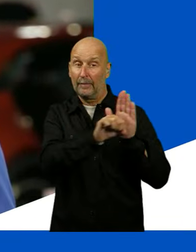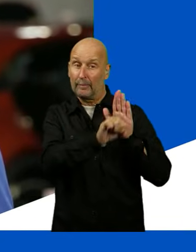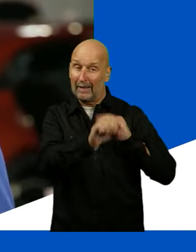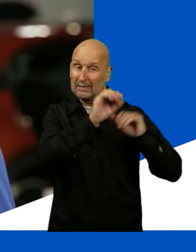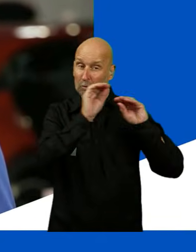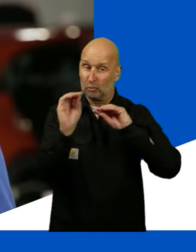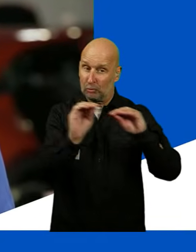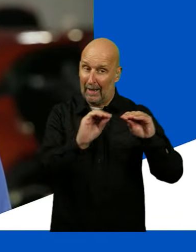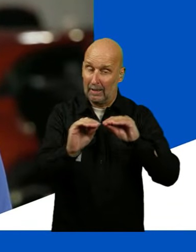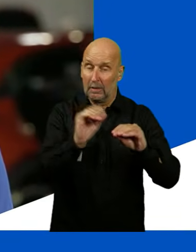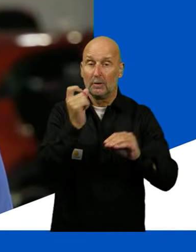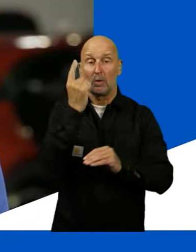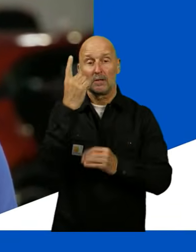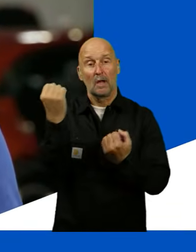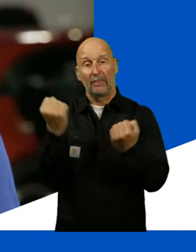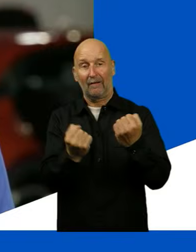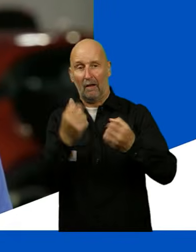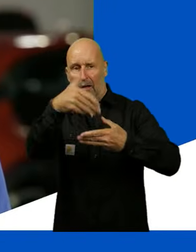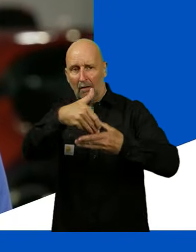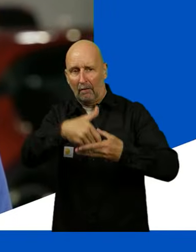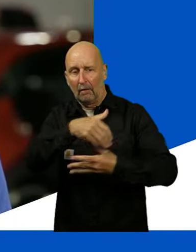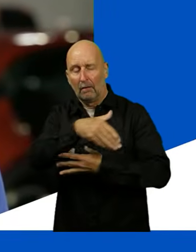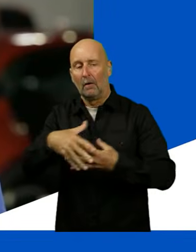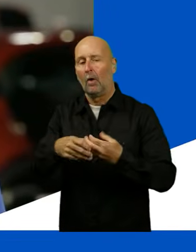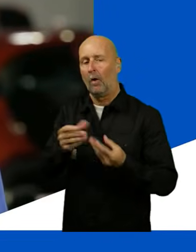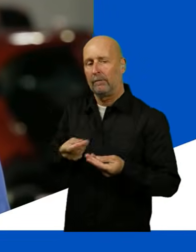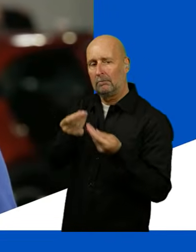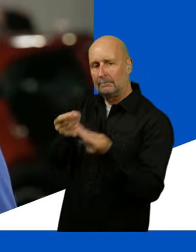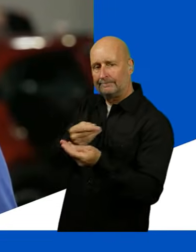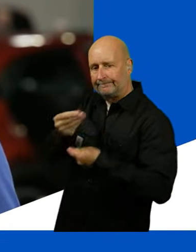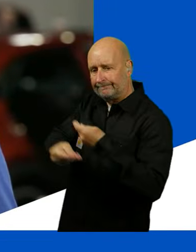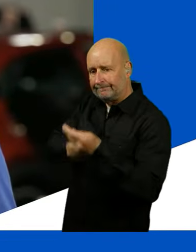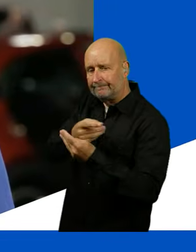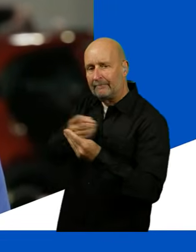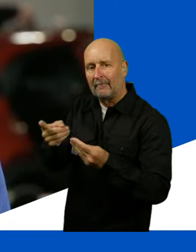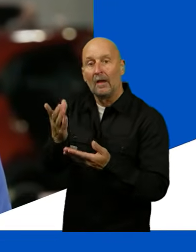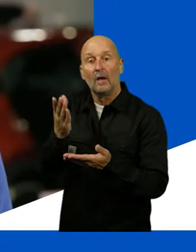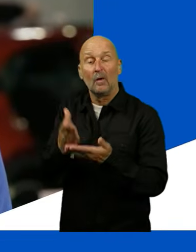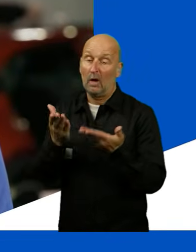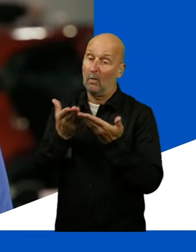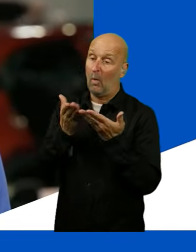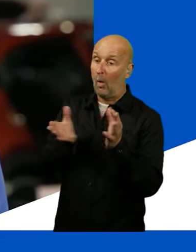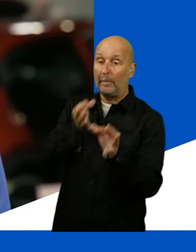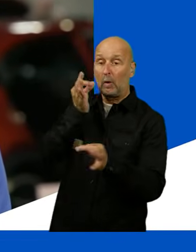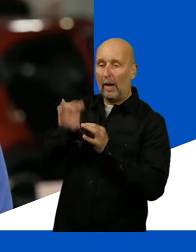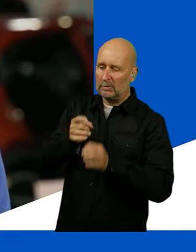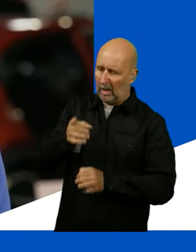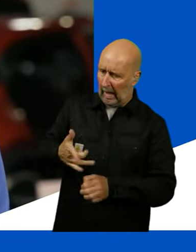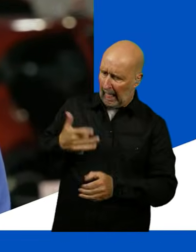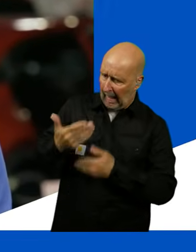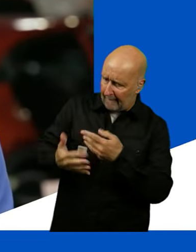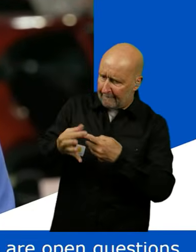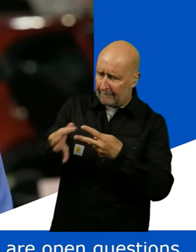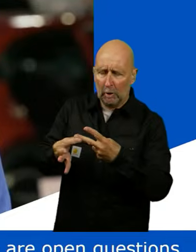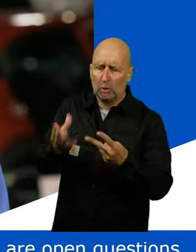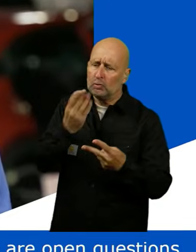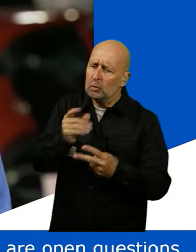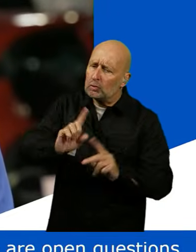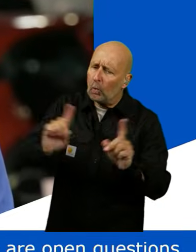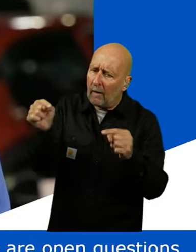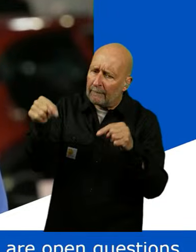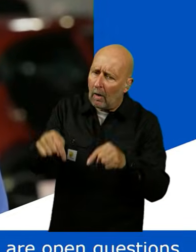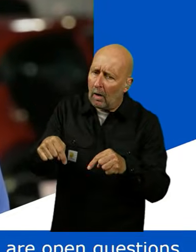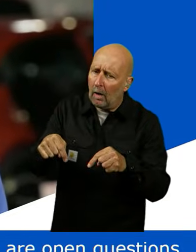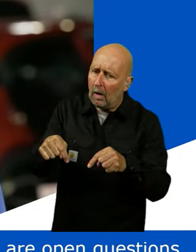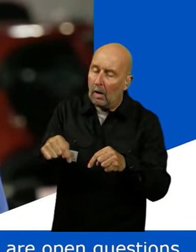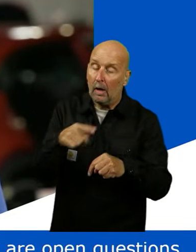the benefits of the car and hopefully relate that to our customers' needs. They'll ask them open questions about their lifestyle and use to try and align